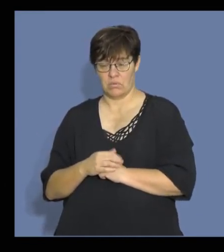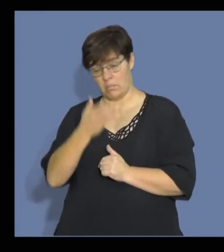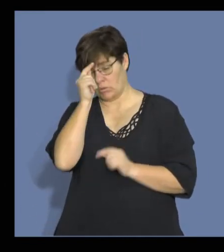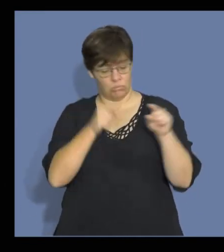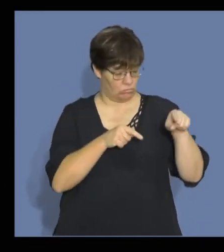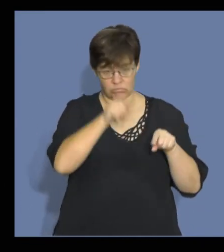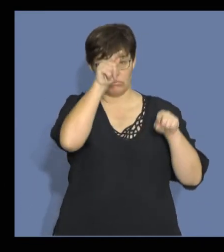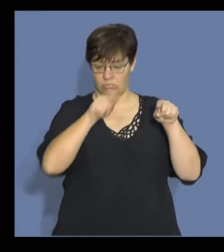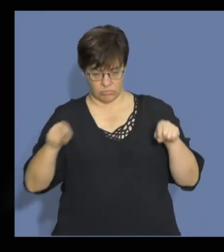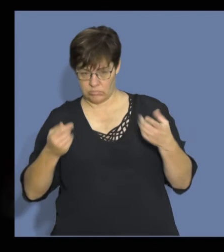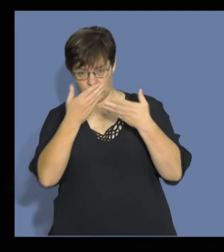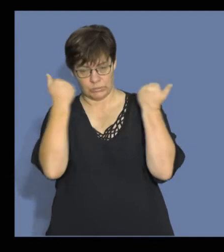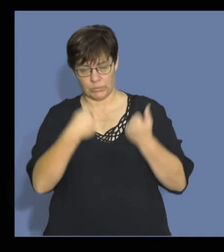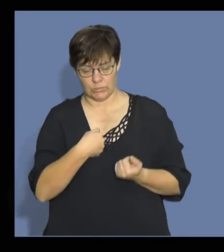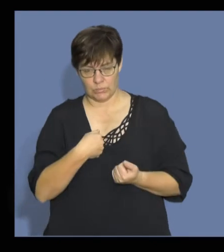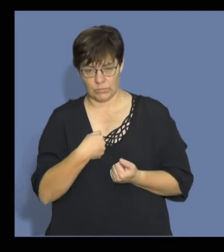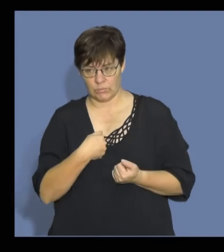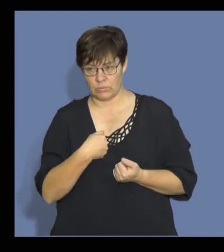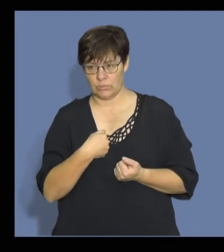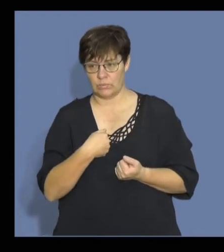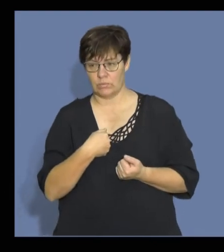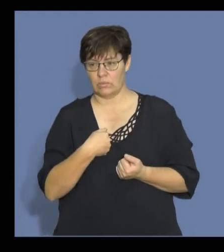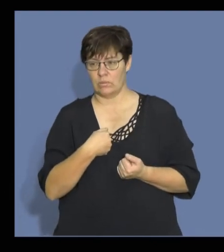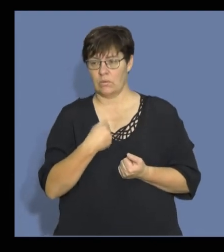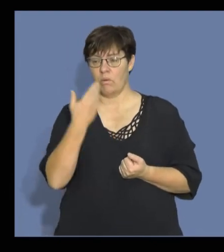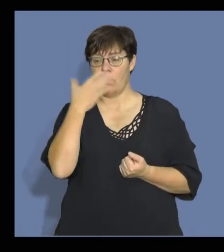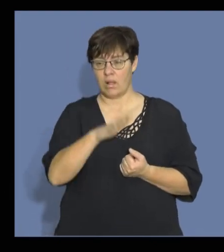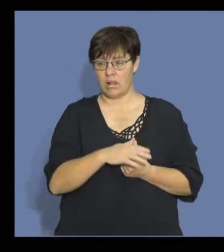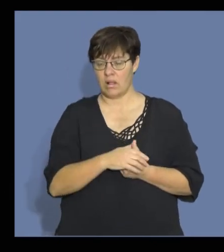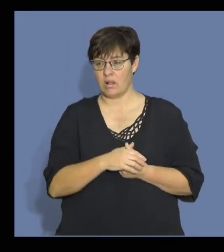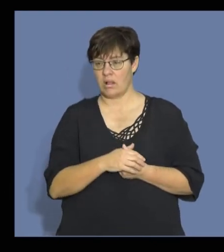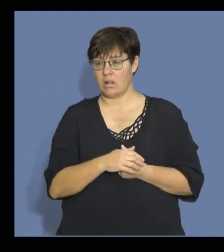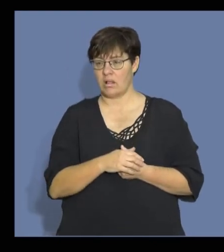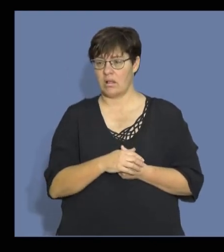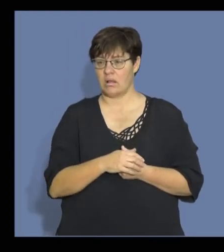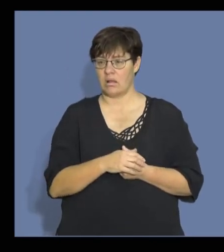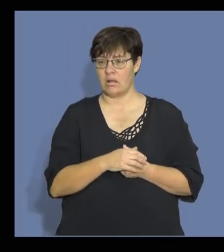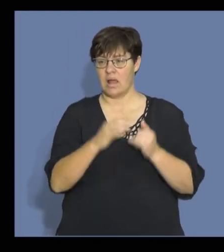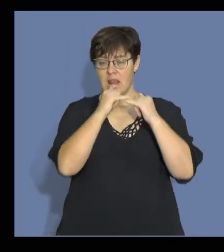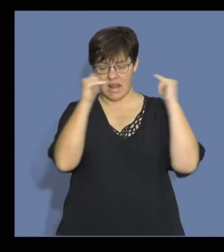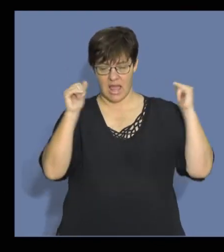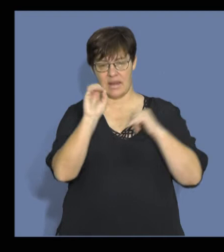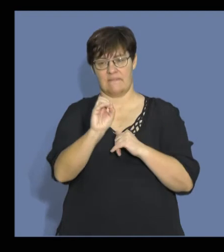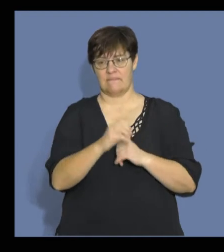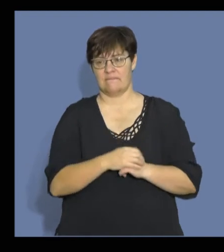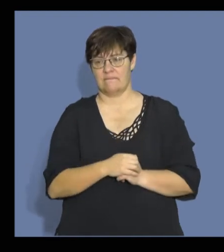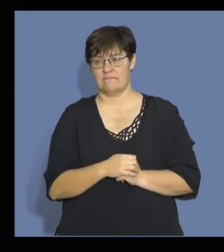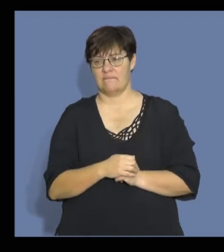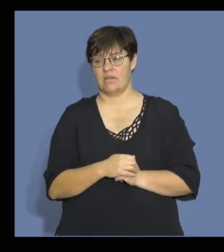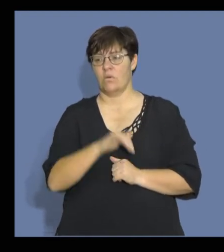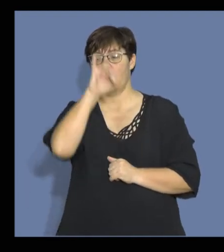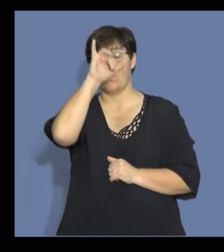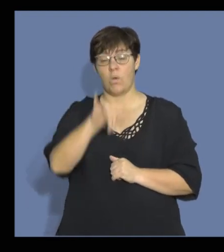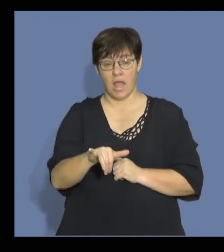I don't know where my point is going to be, but I do know that it's going to be somewhere on this line